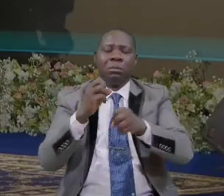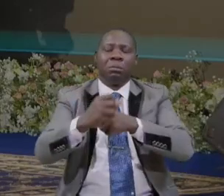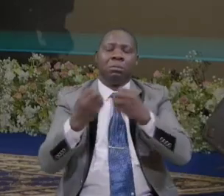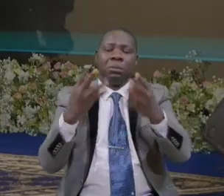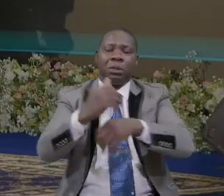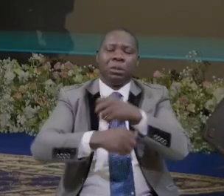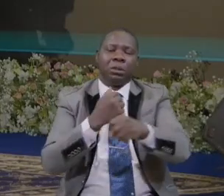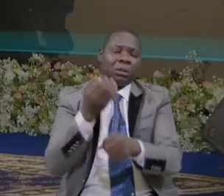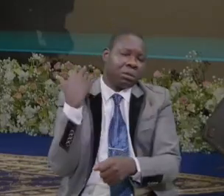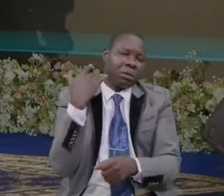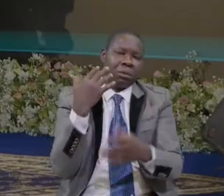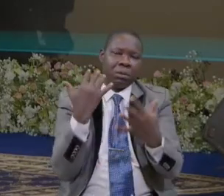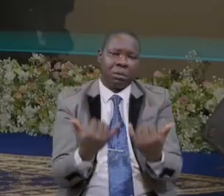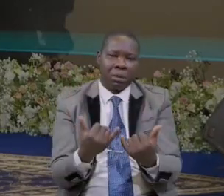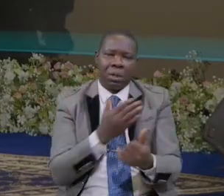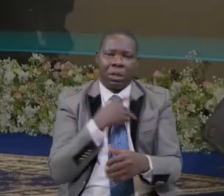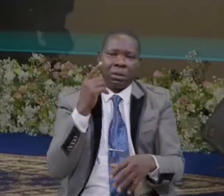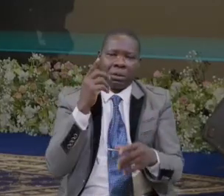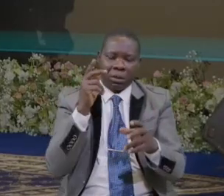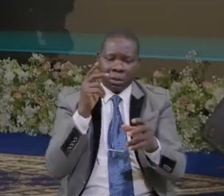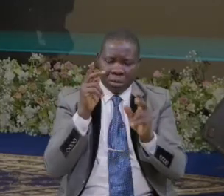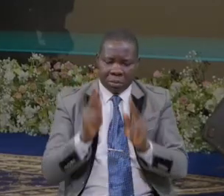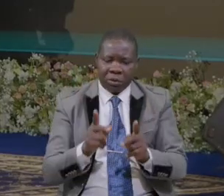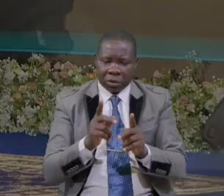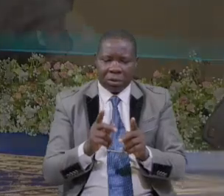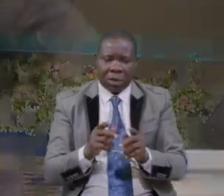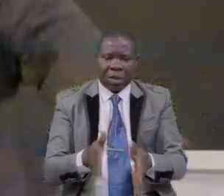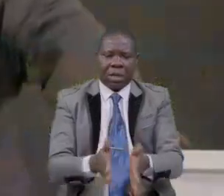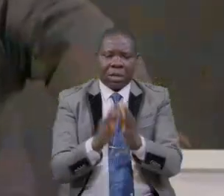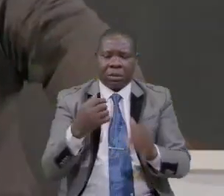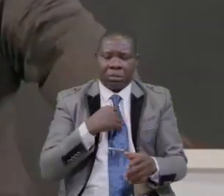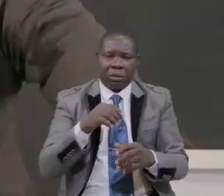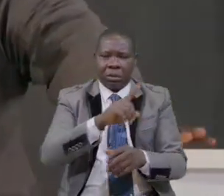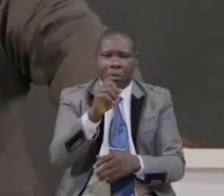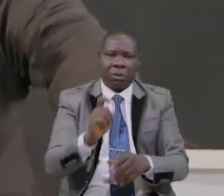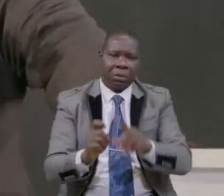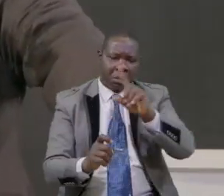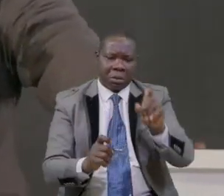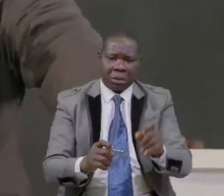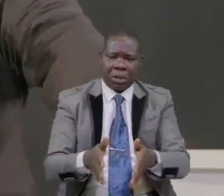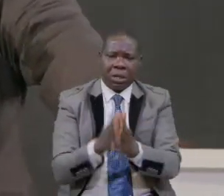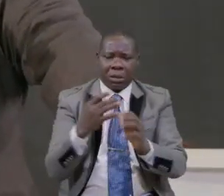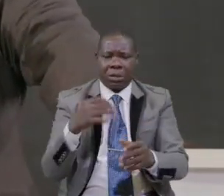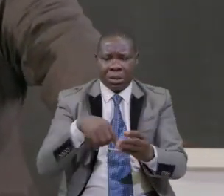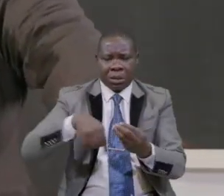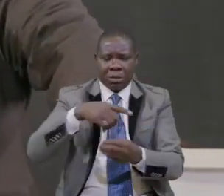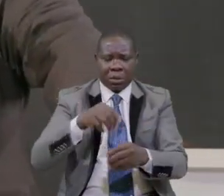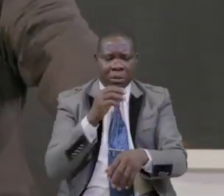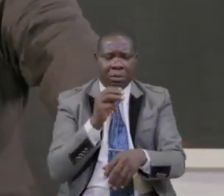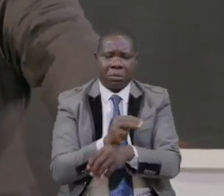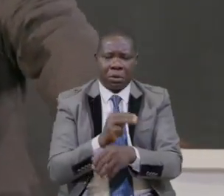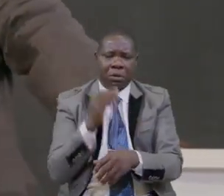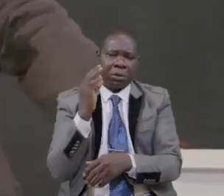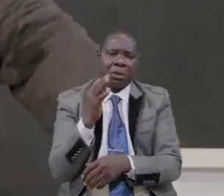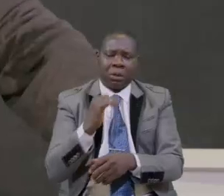the person broadcasting asking me questions, asked about the ministry, asked about the preaching, asked about everything. I answered